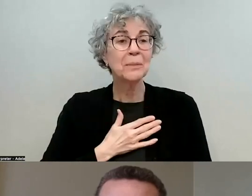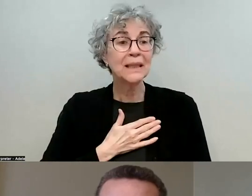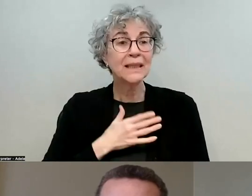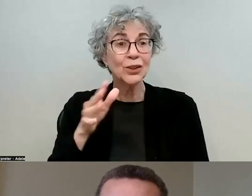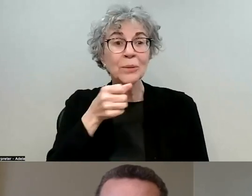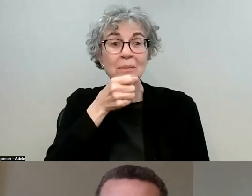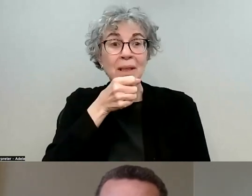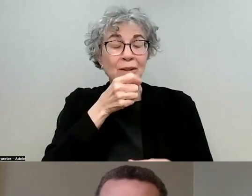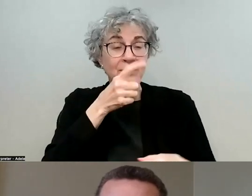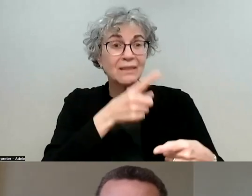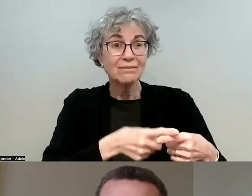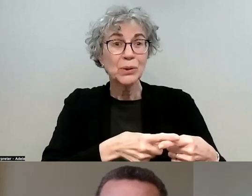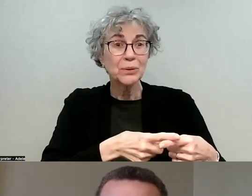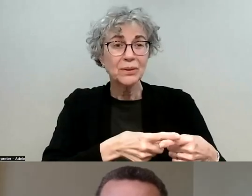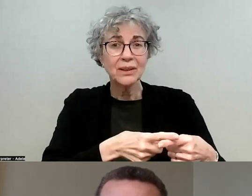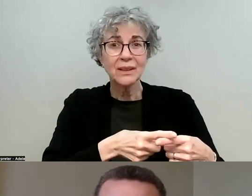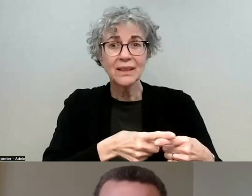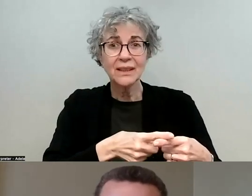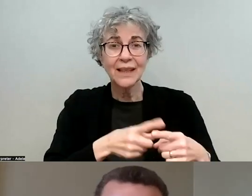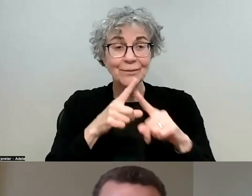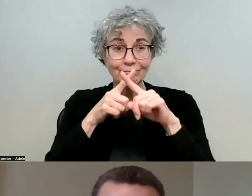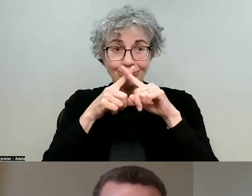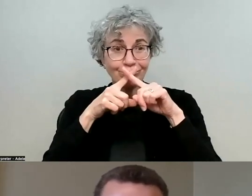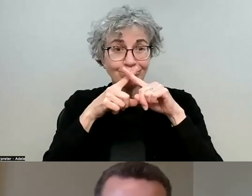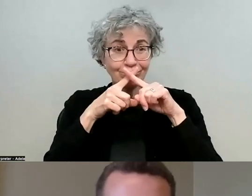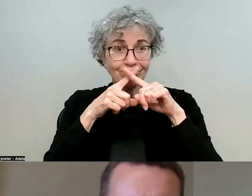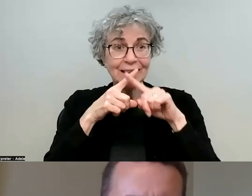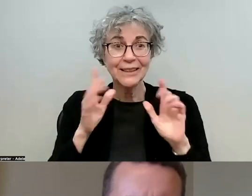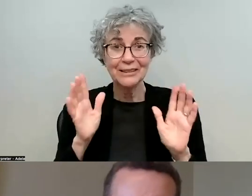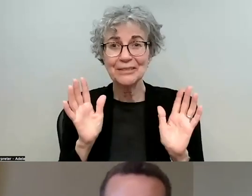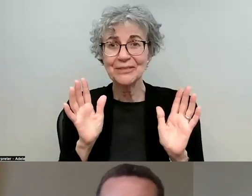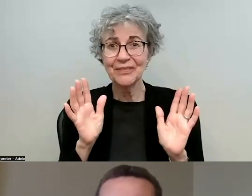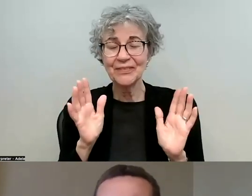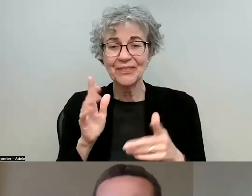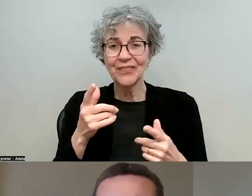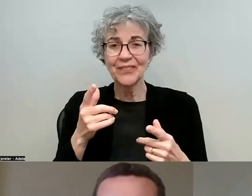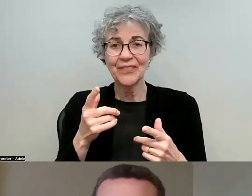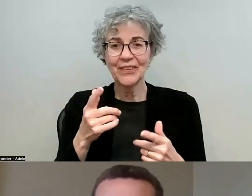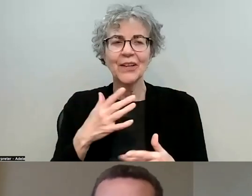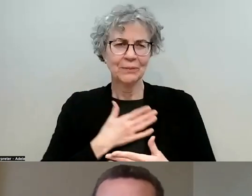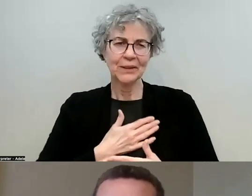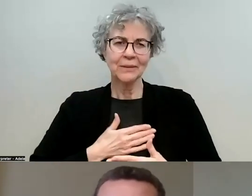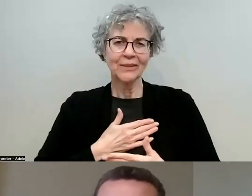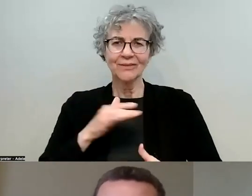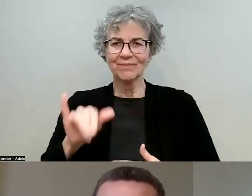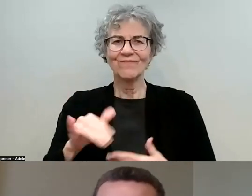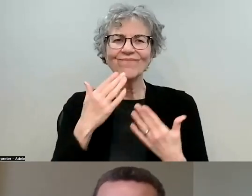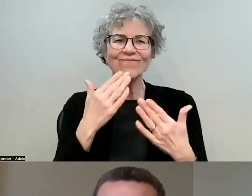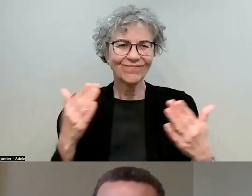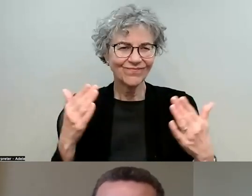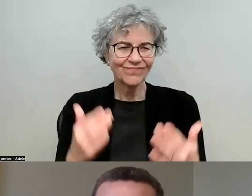your microphones. When entering the room, that would be much appreciated.